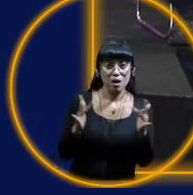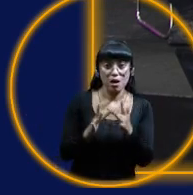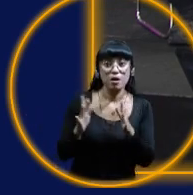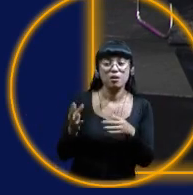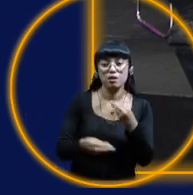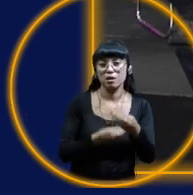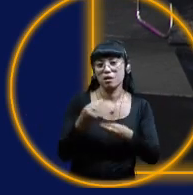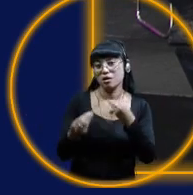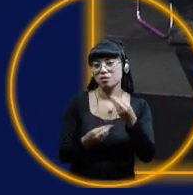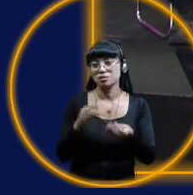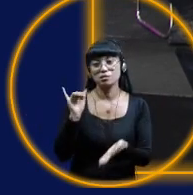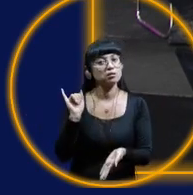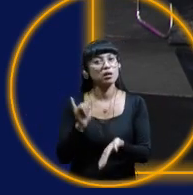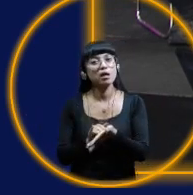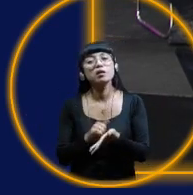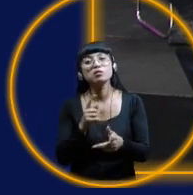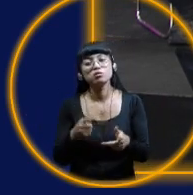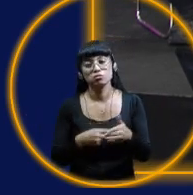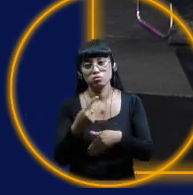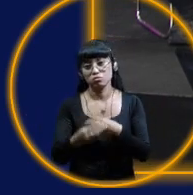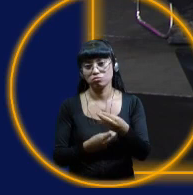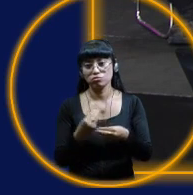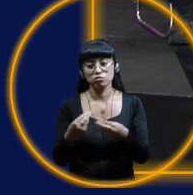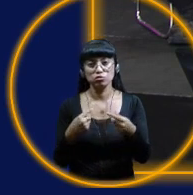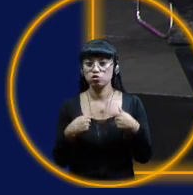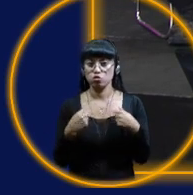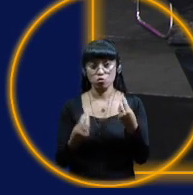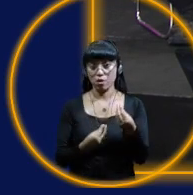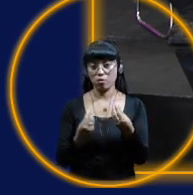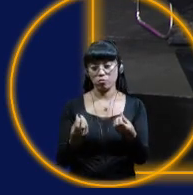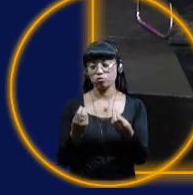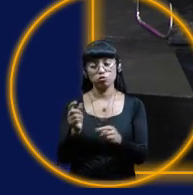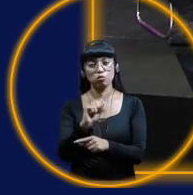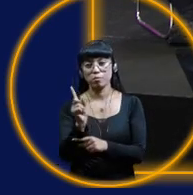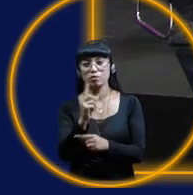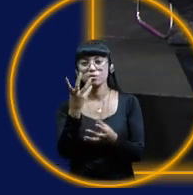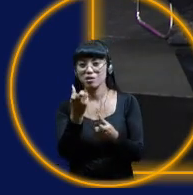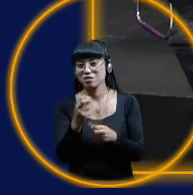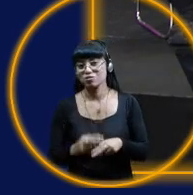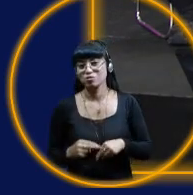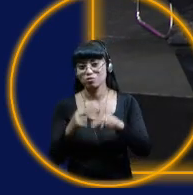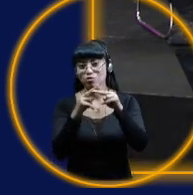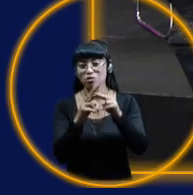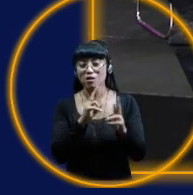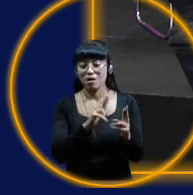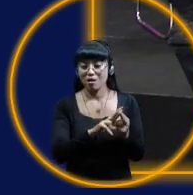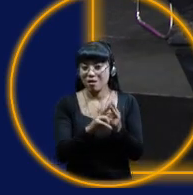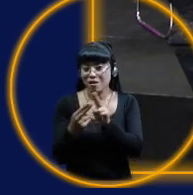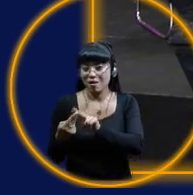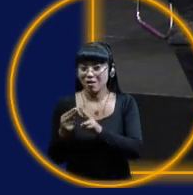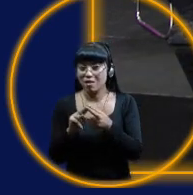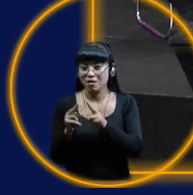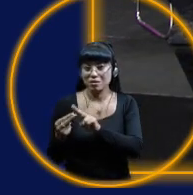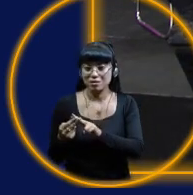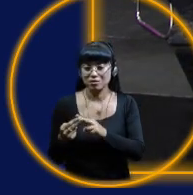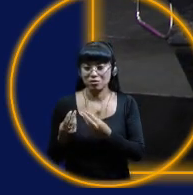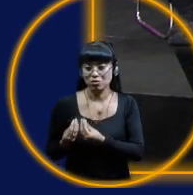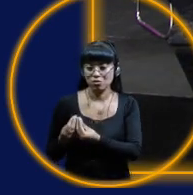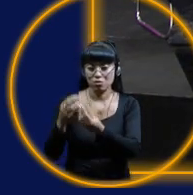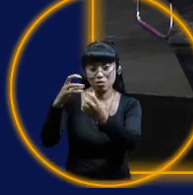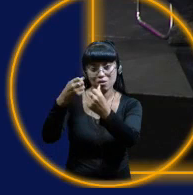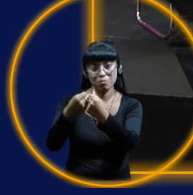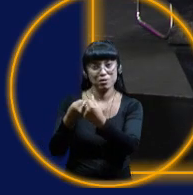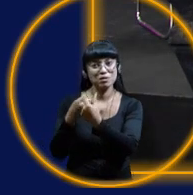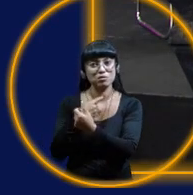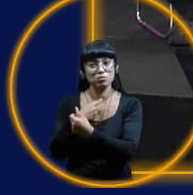I don't do it very much, but what I understand is you want to build a relationship with companies that you actually like,